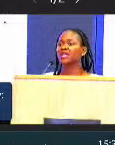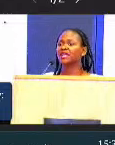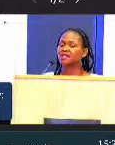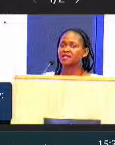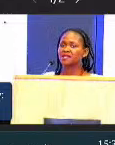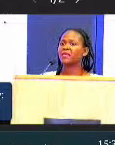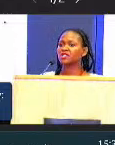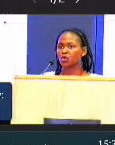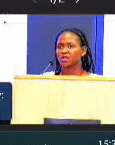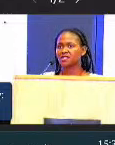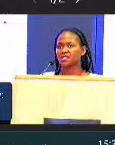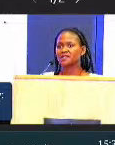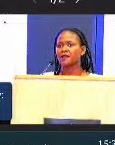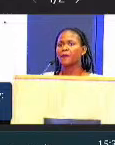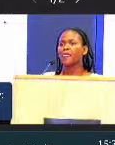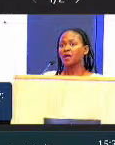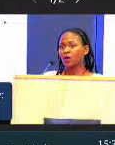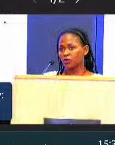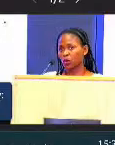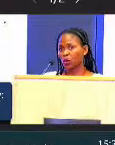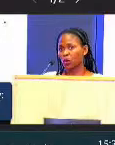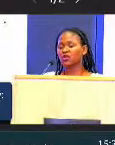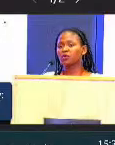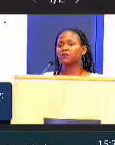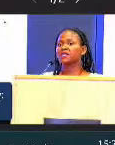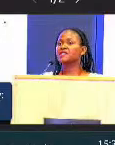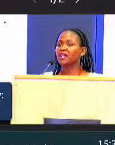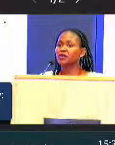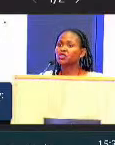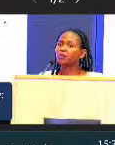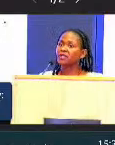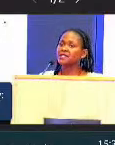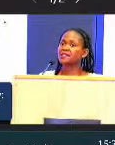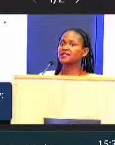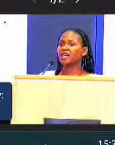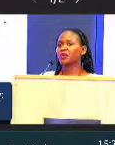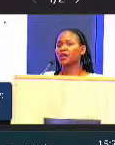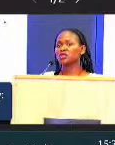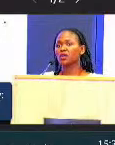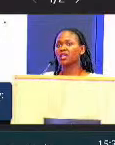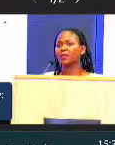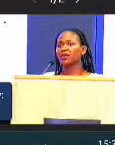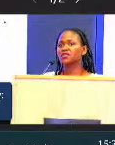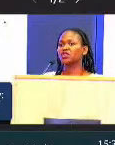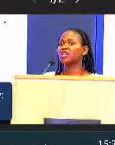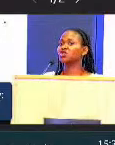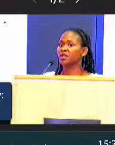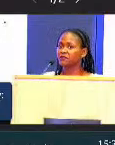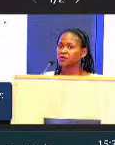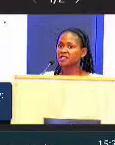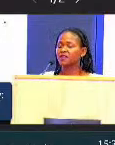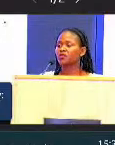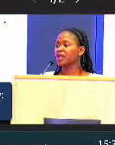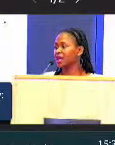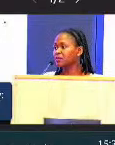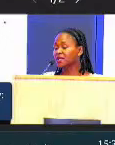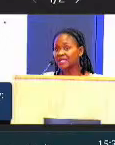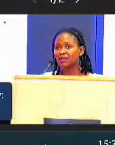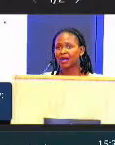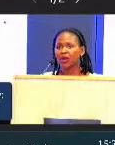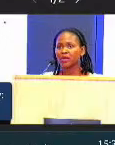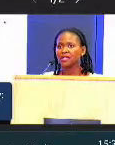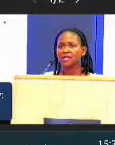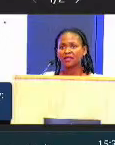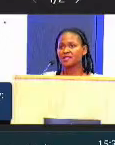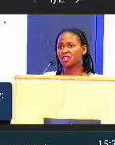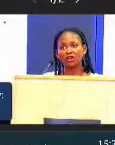you need these in immense quantities. Also, for these aerotropolises that we are talking about, you need 24/7 reliable, clean